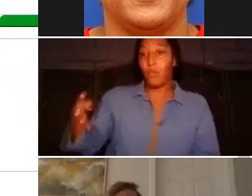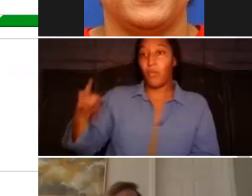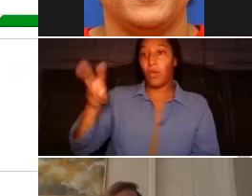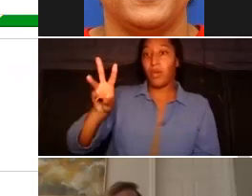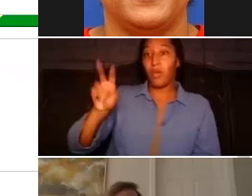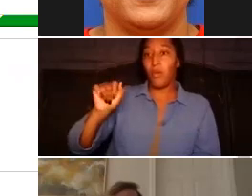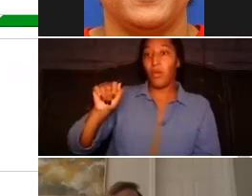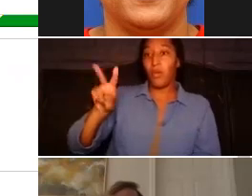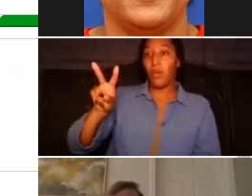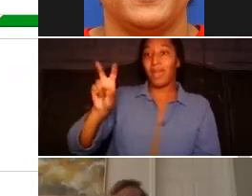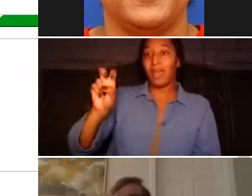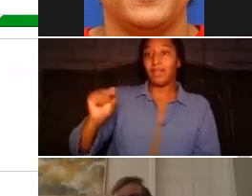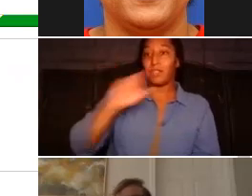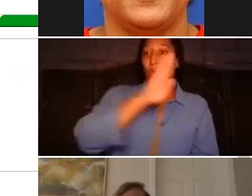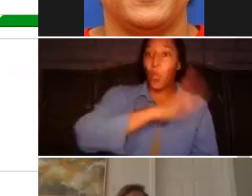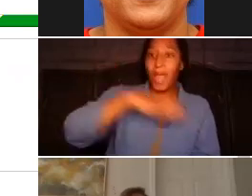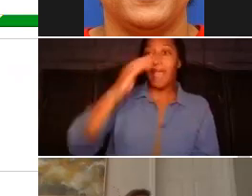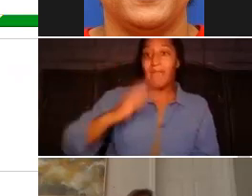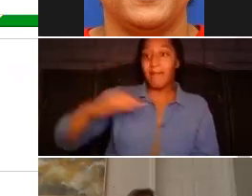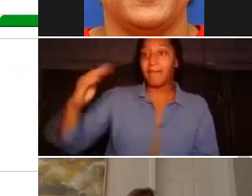Yeah. Okay.